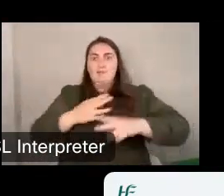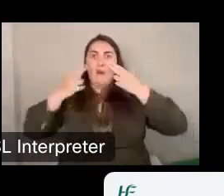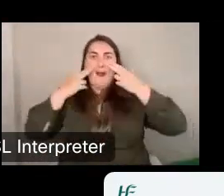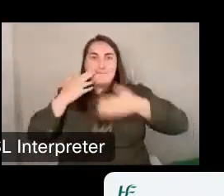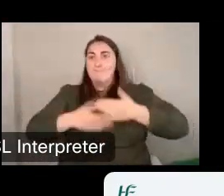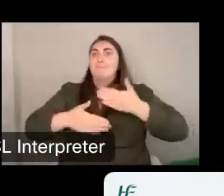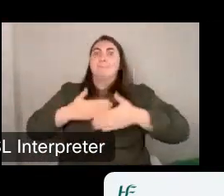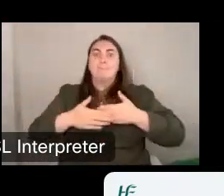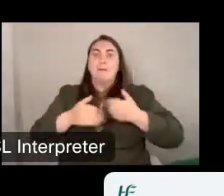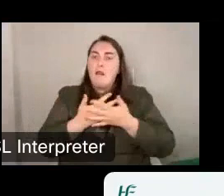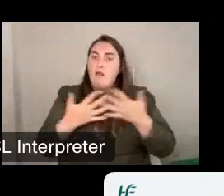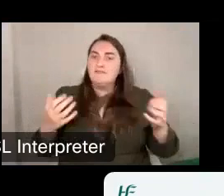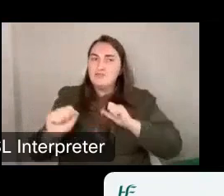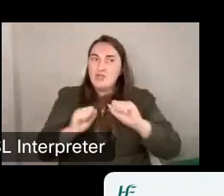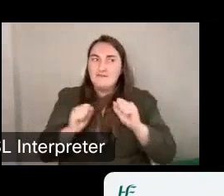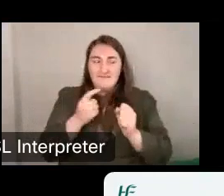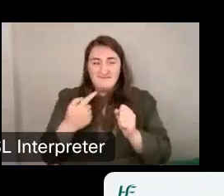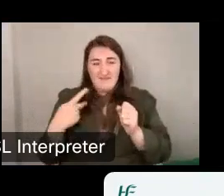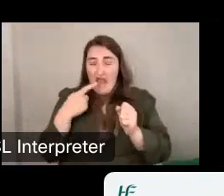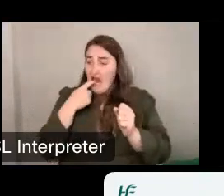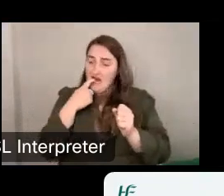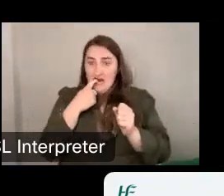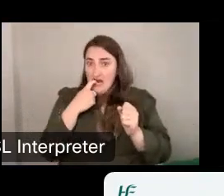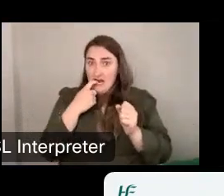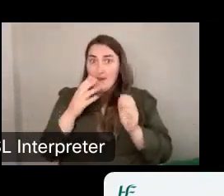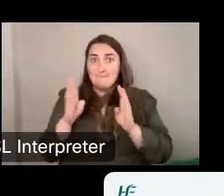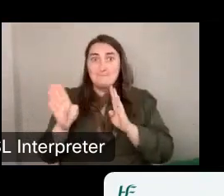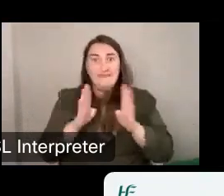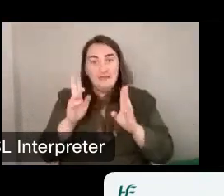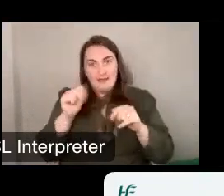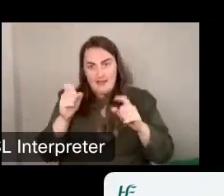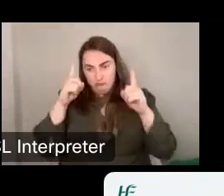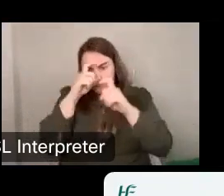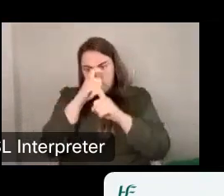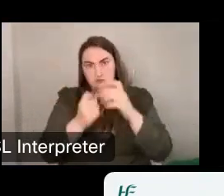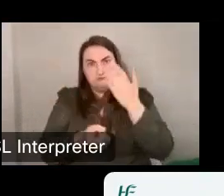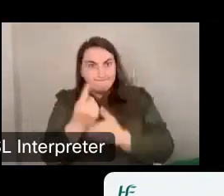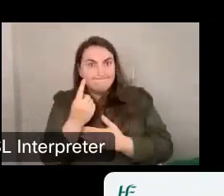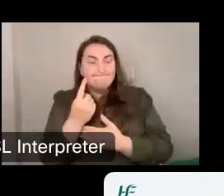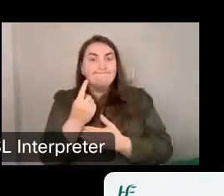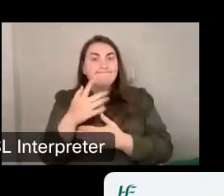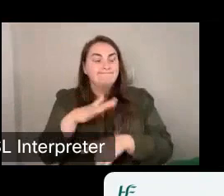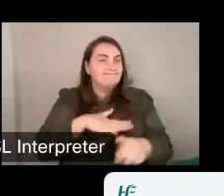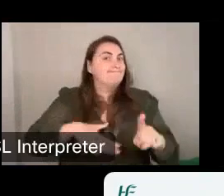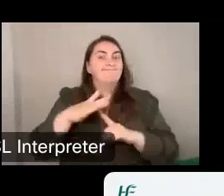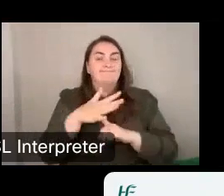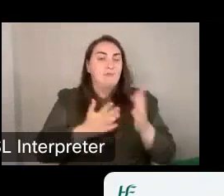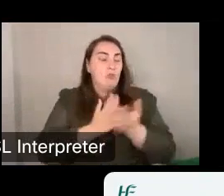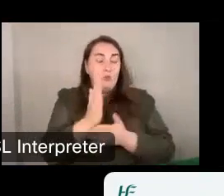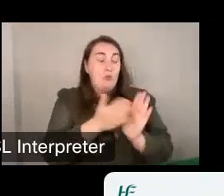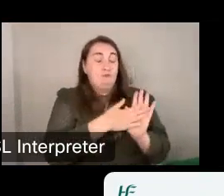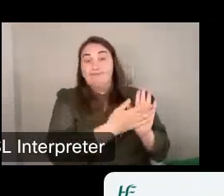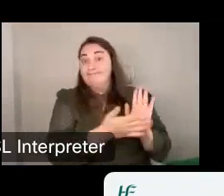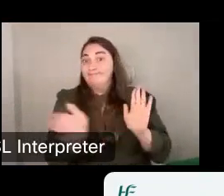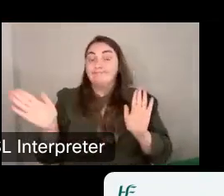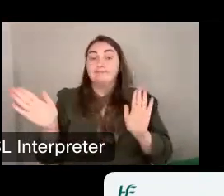most of our services. They are very busy. There can be adverse incidents, you know, of across the full range